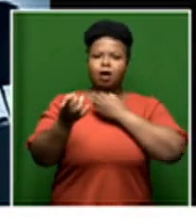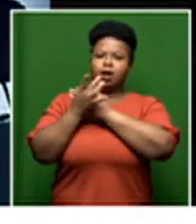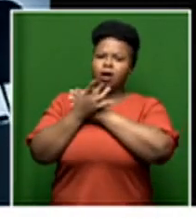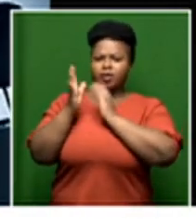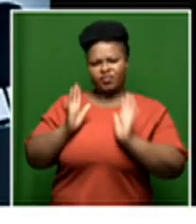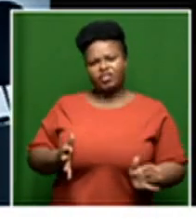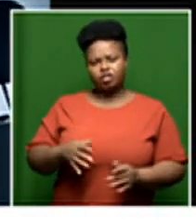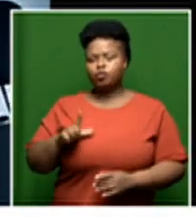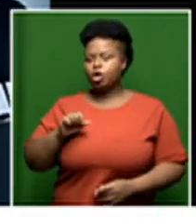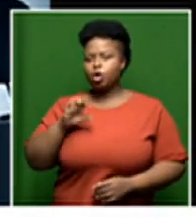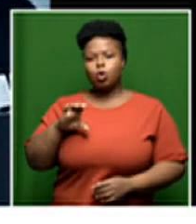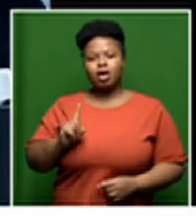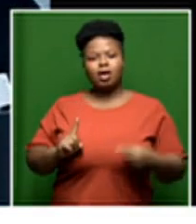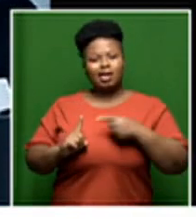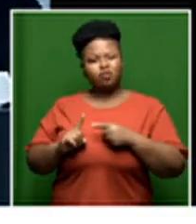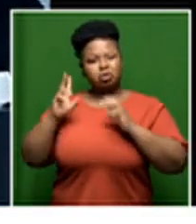matter,